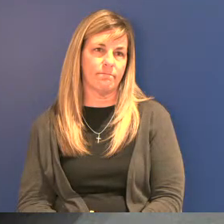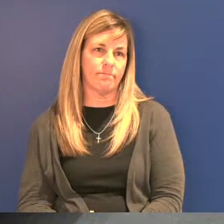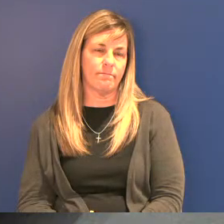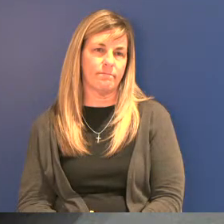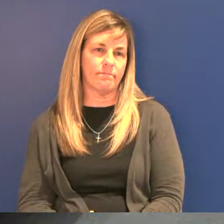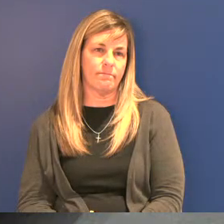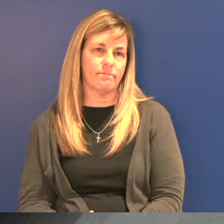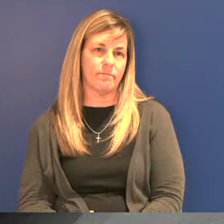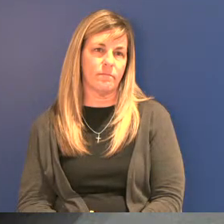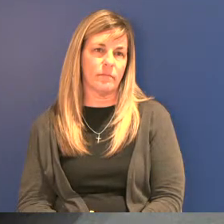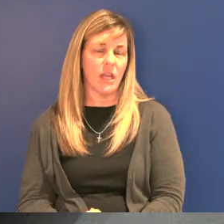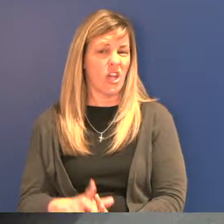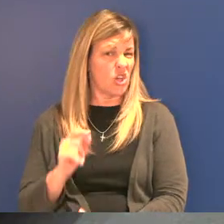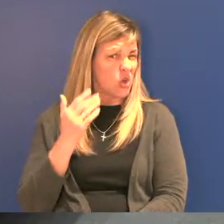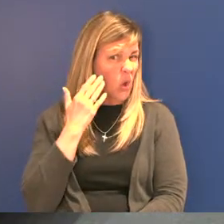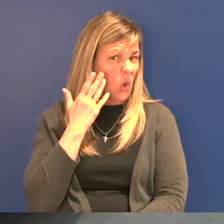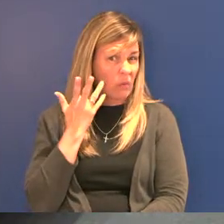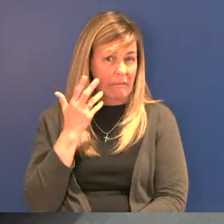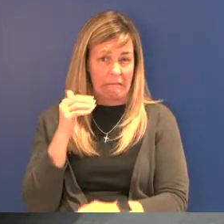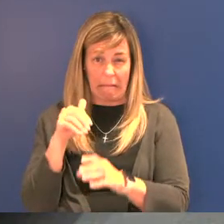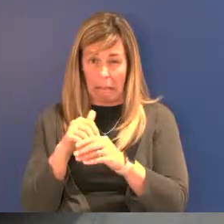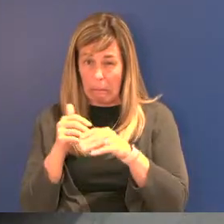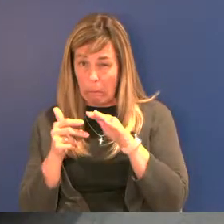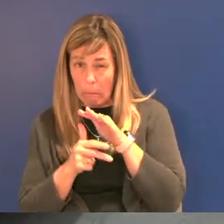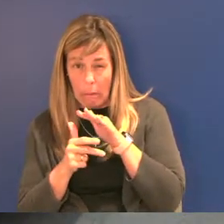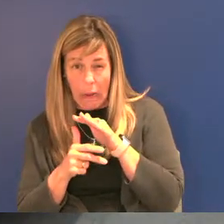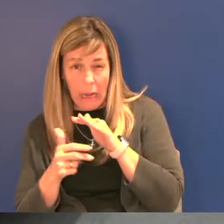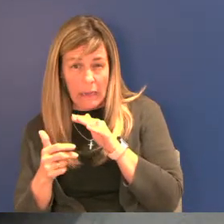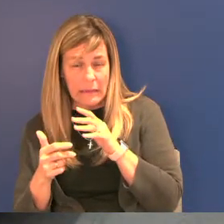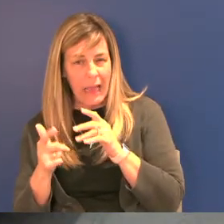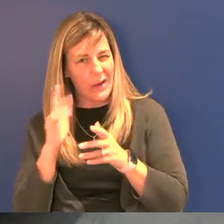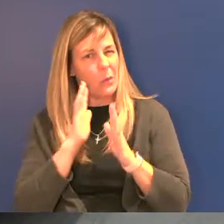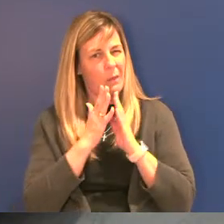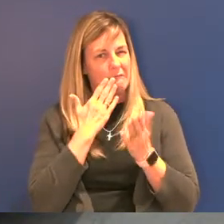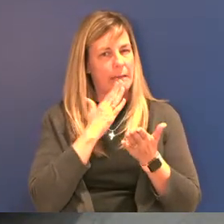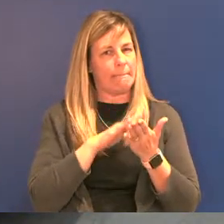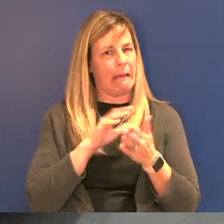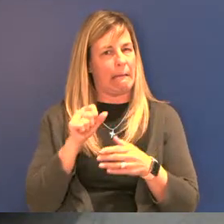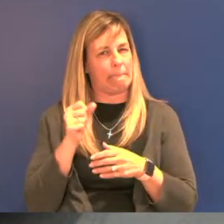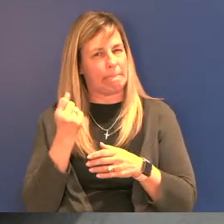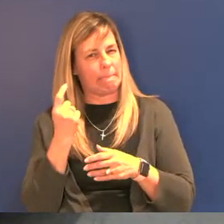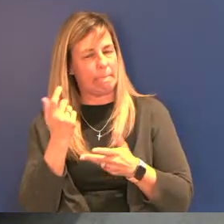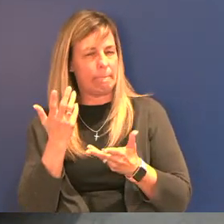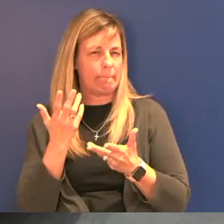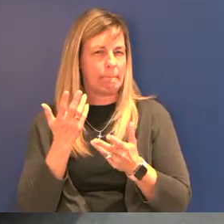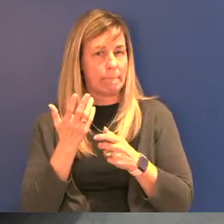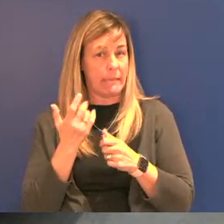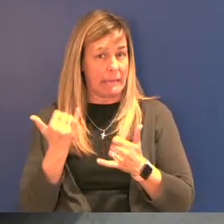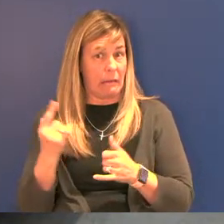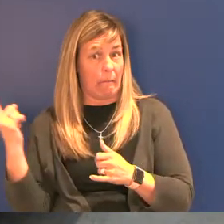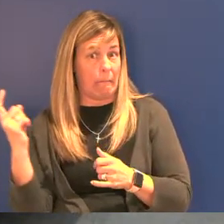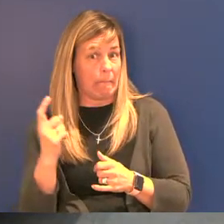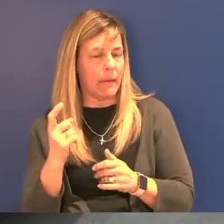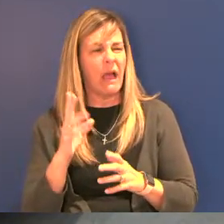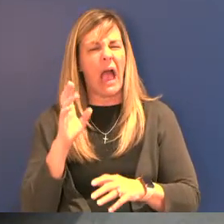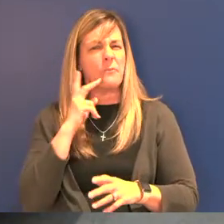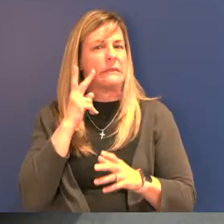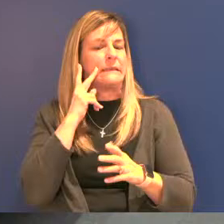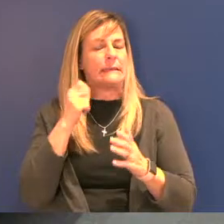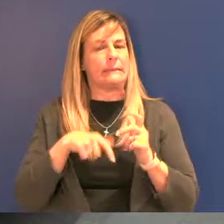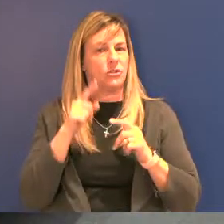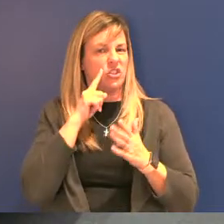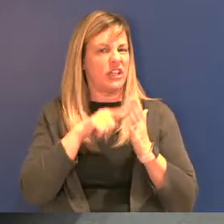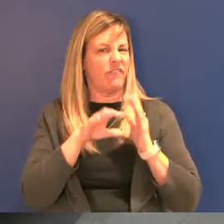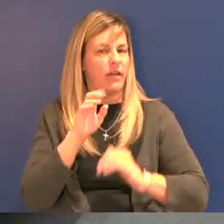Do you know, is he like in the garage or, I know traffic was pretty bad. Is he walking in? Okay. Okay.